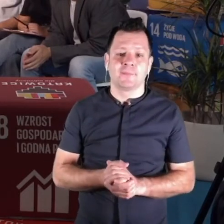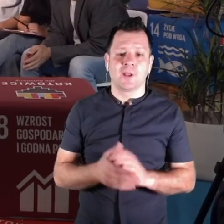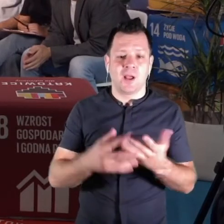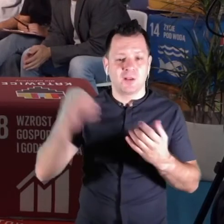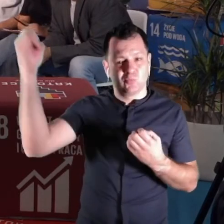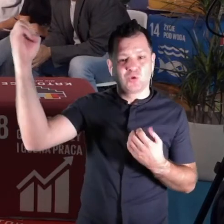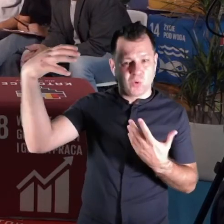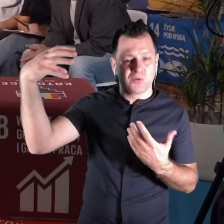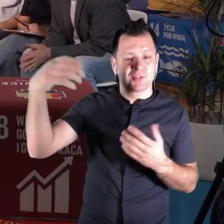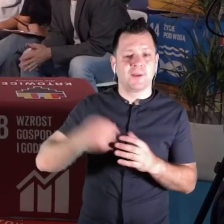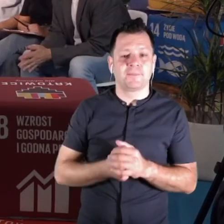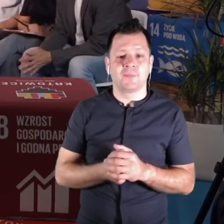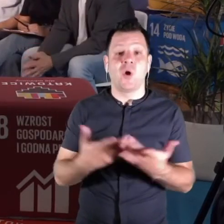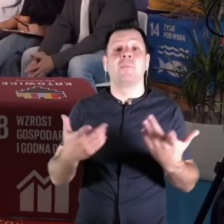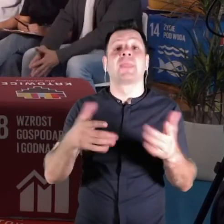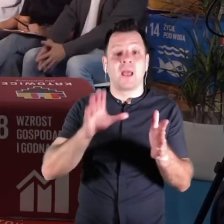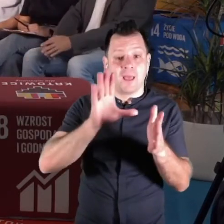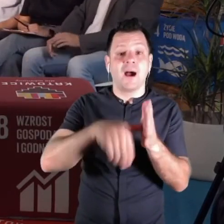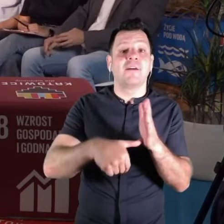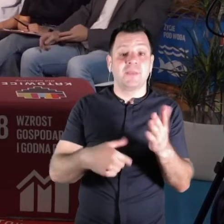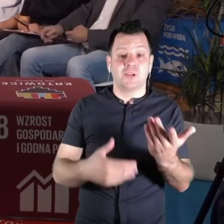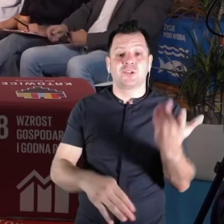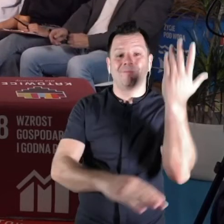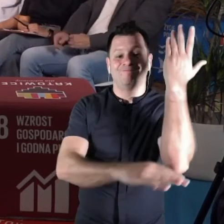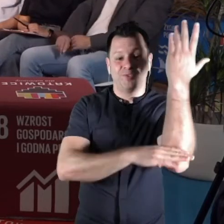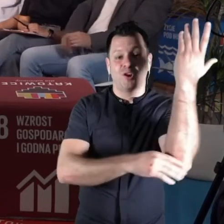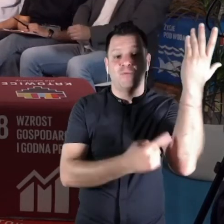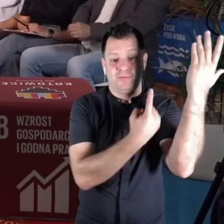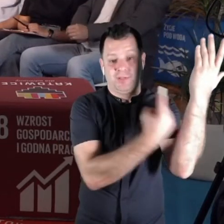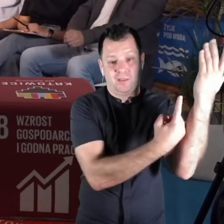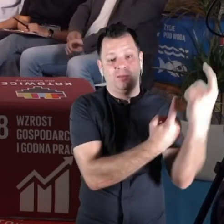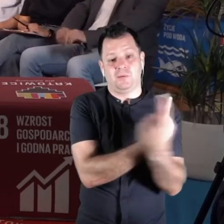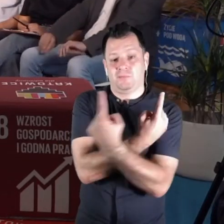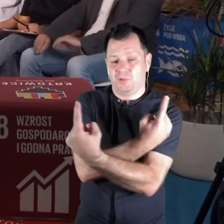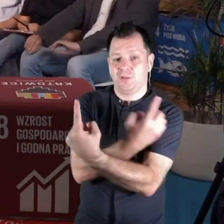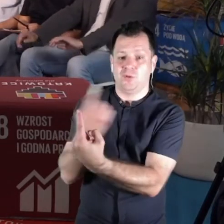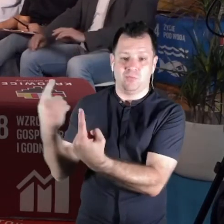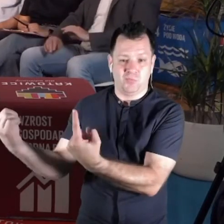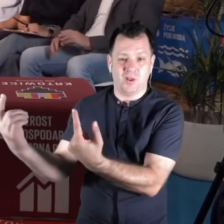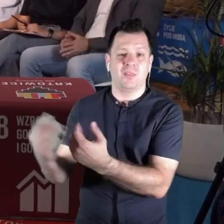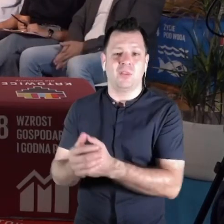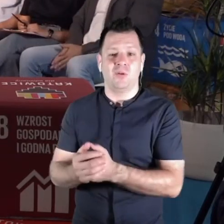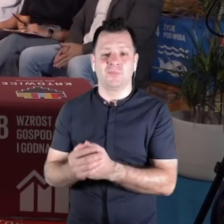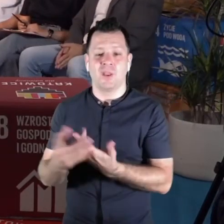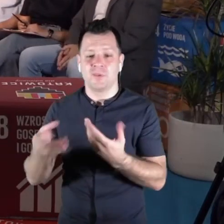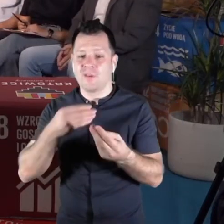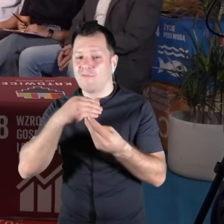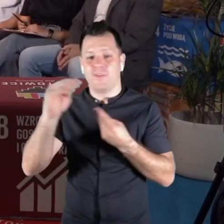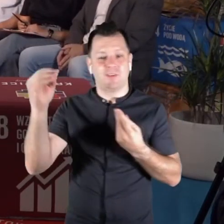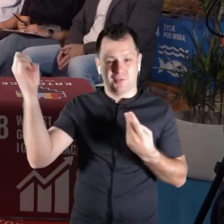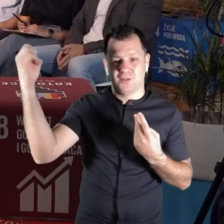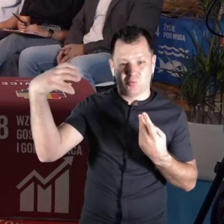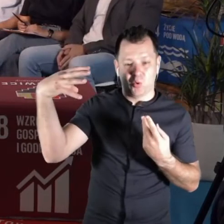affects them. Also, city trees which are isolated are exposed to mechanical damage, for example, accidents with